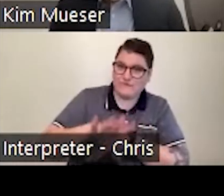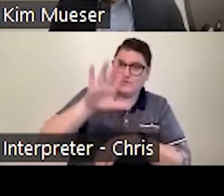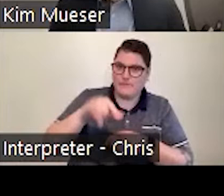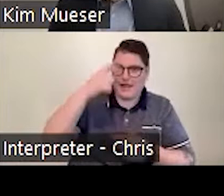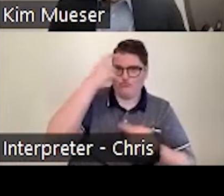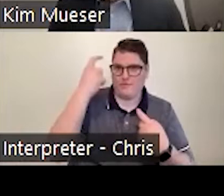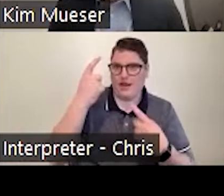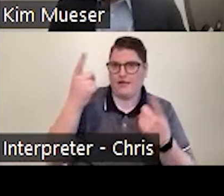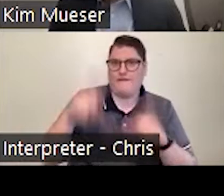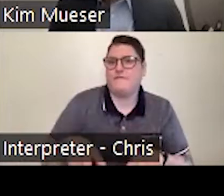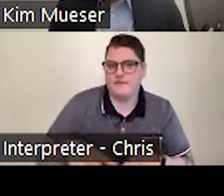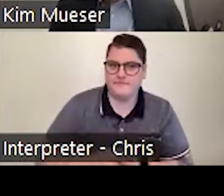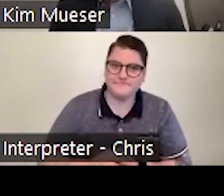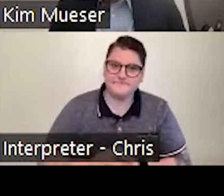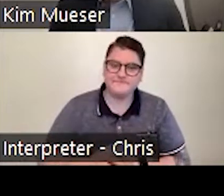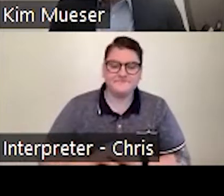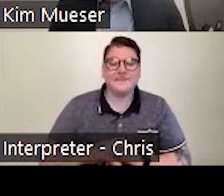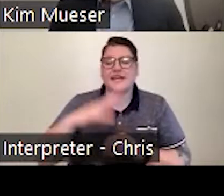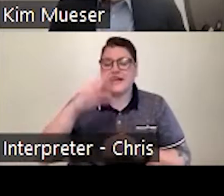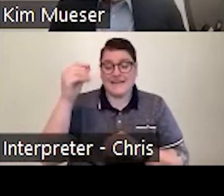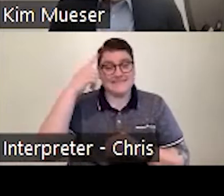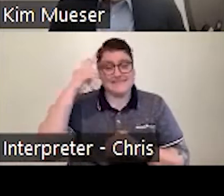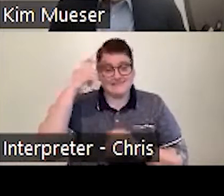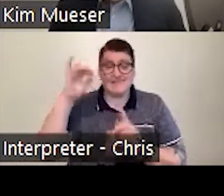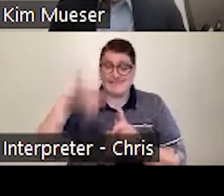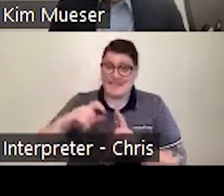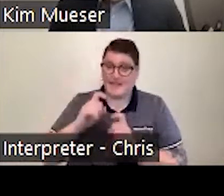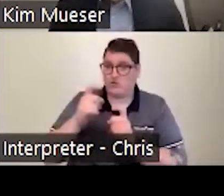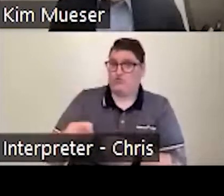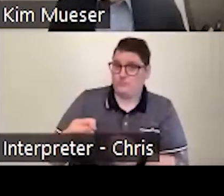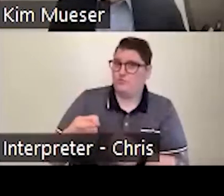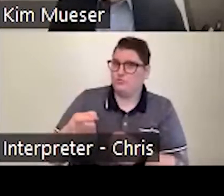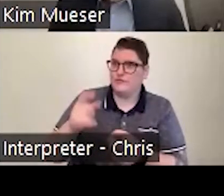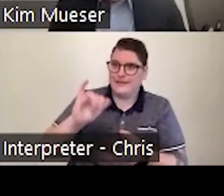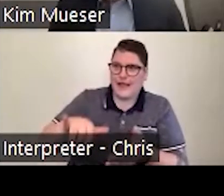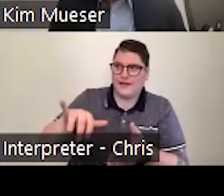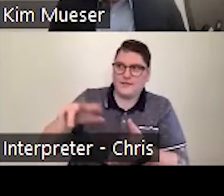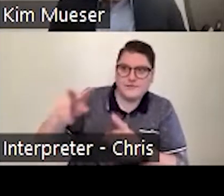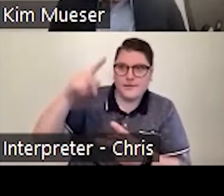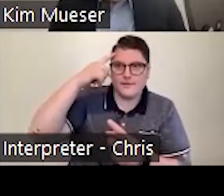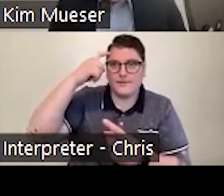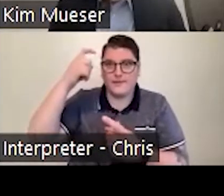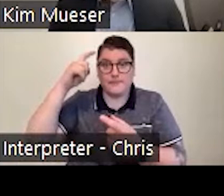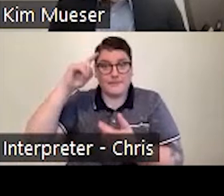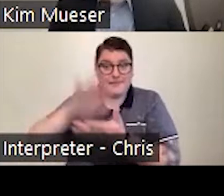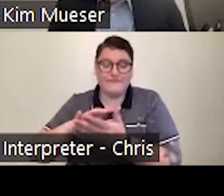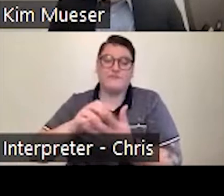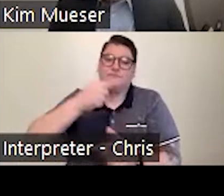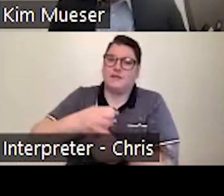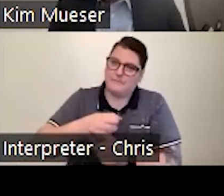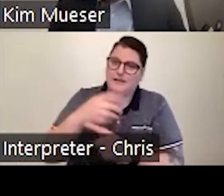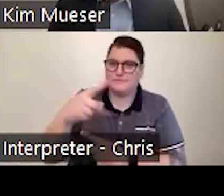event, and are thought to contribute to the maintenance of PTSD symptoms. Interestingly, many of these schemas are